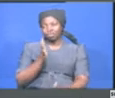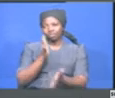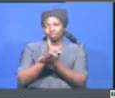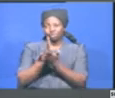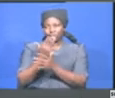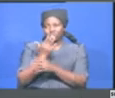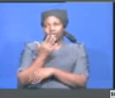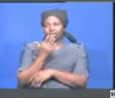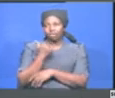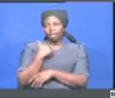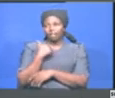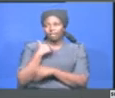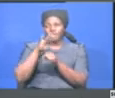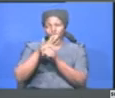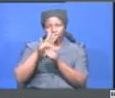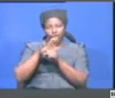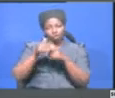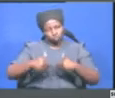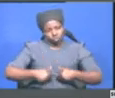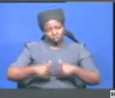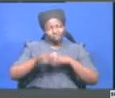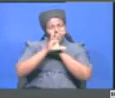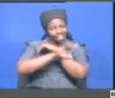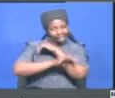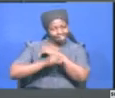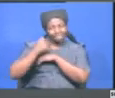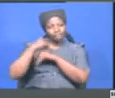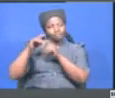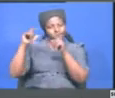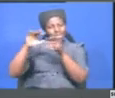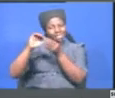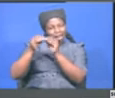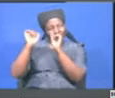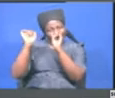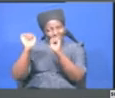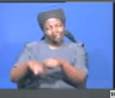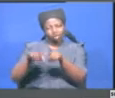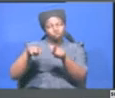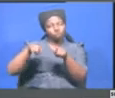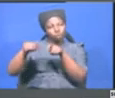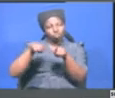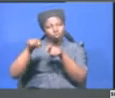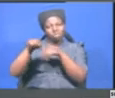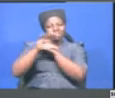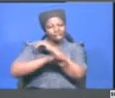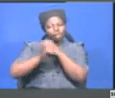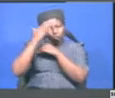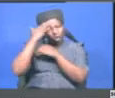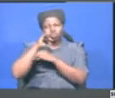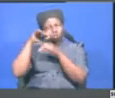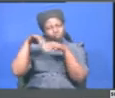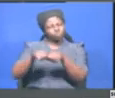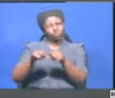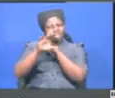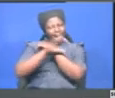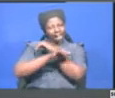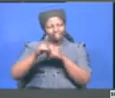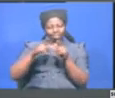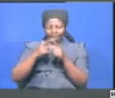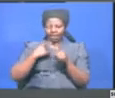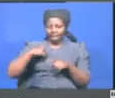They have a higher population. They can take over this country. Why can't they take over? And we join them in the